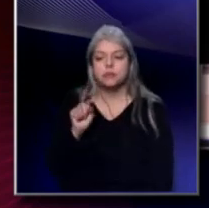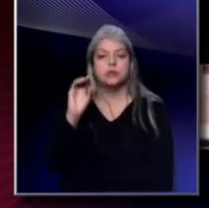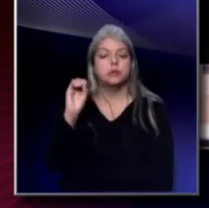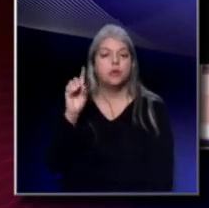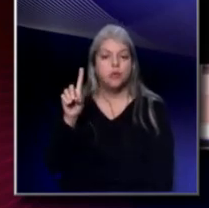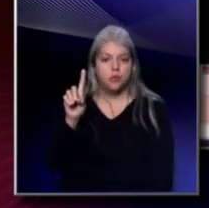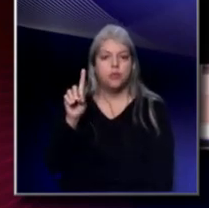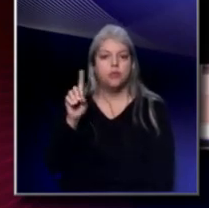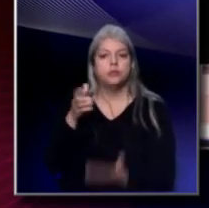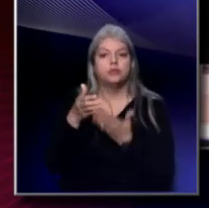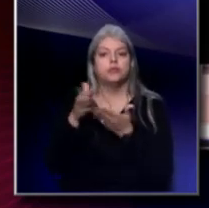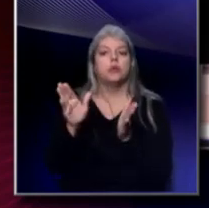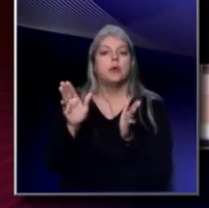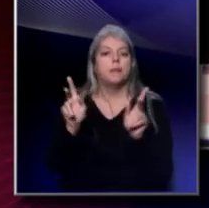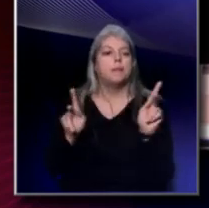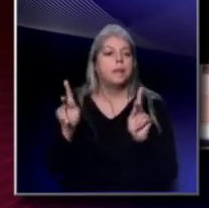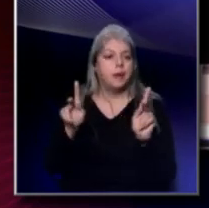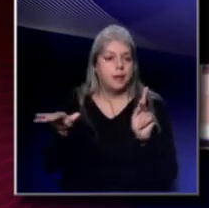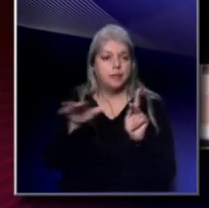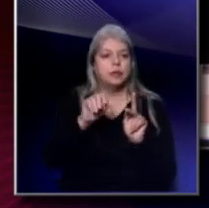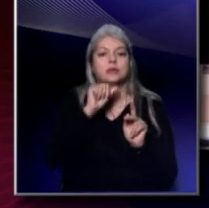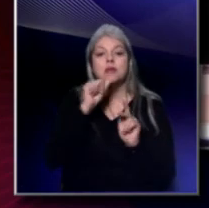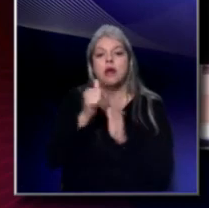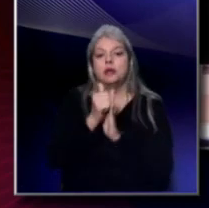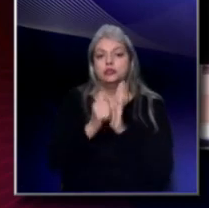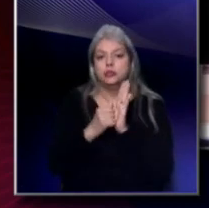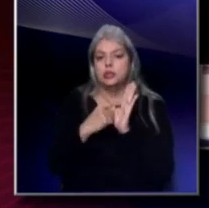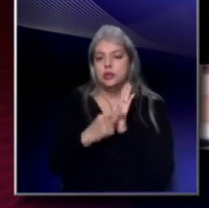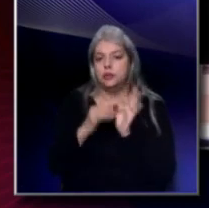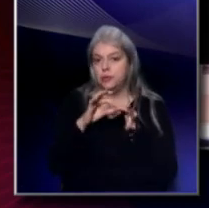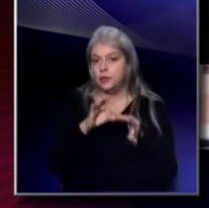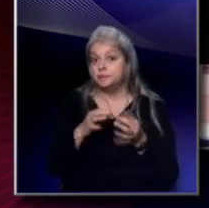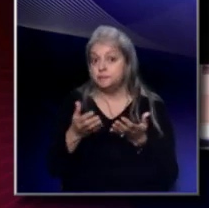One, call to the public for a non-agenda item.